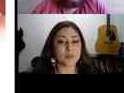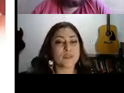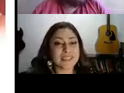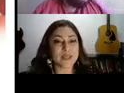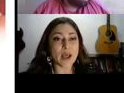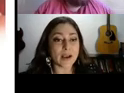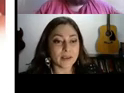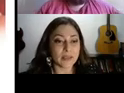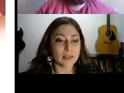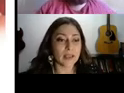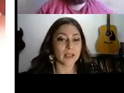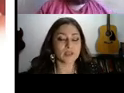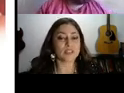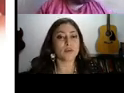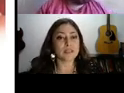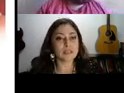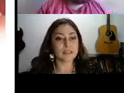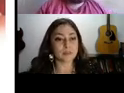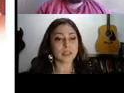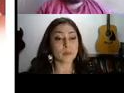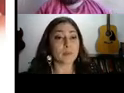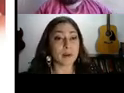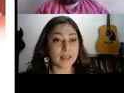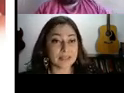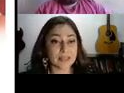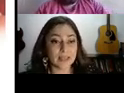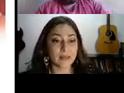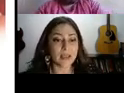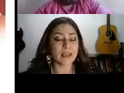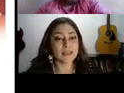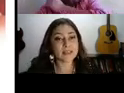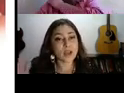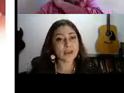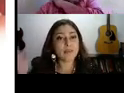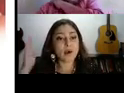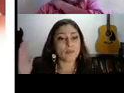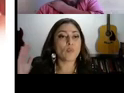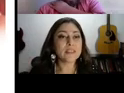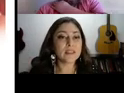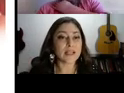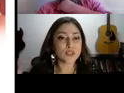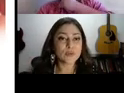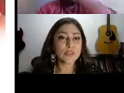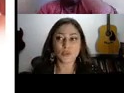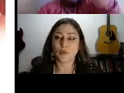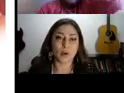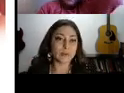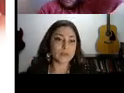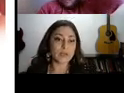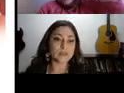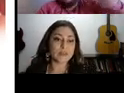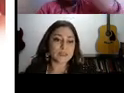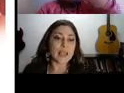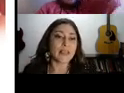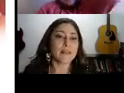is produced as a document, and which is known as the Spiritual Plan de Aslan. And this is talking about, what is it as students do we want to